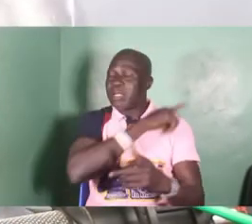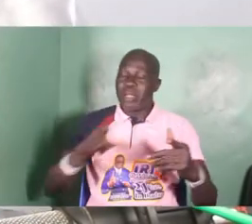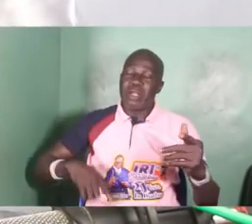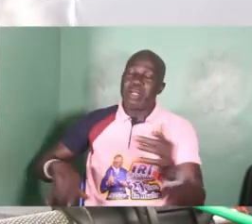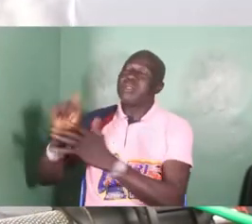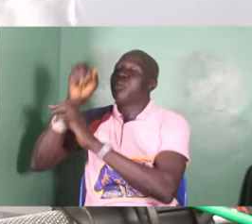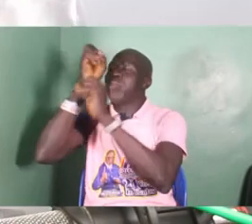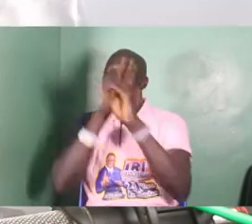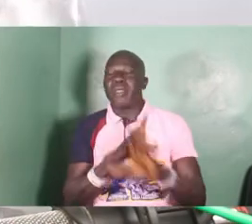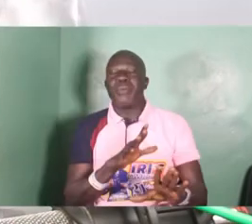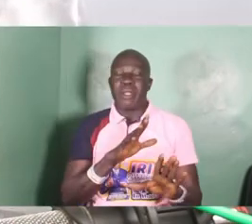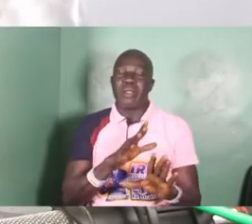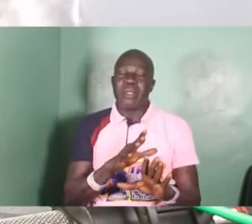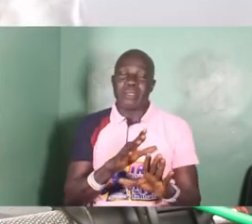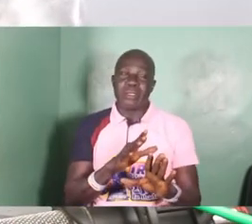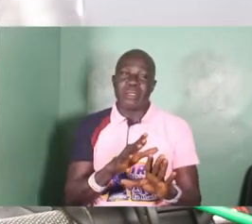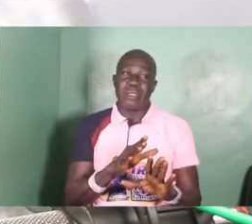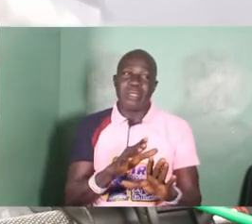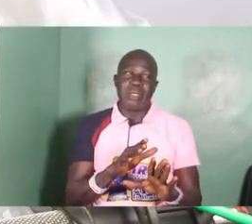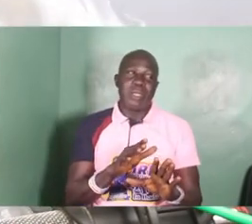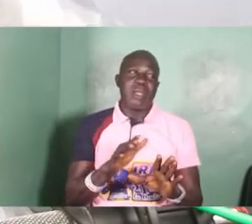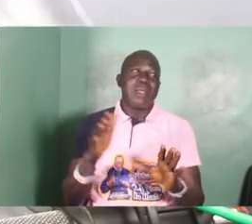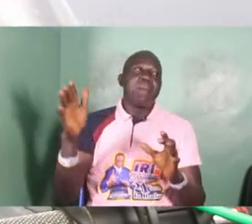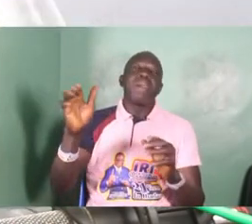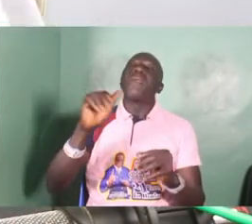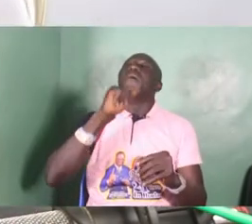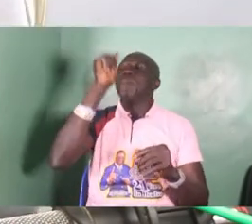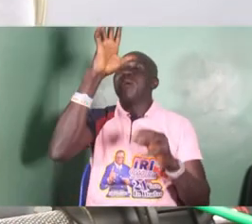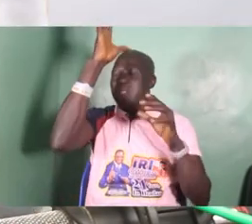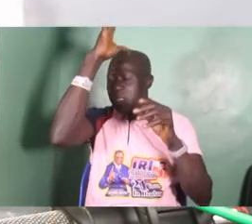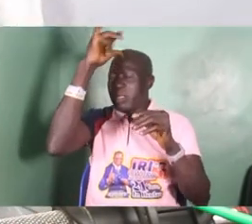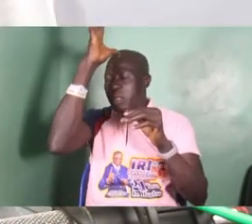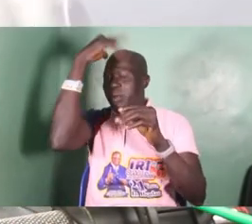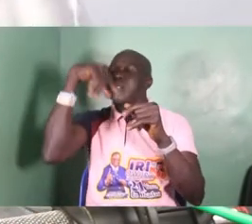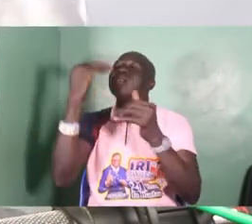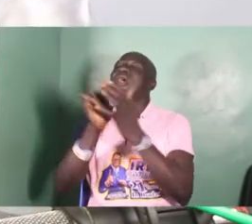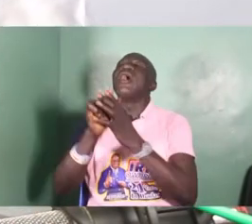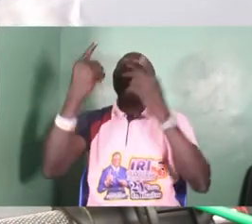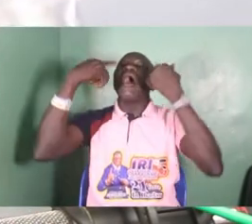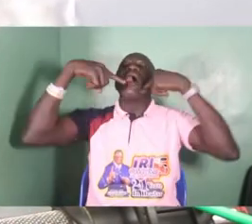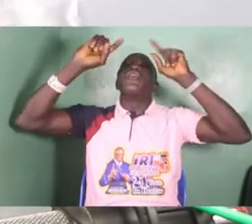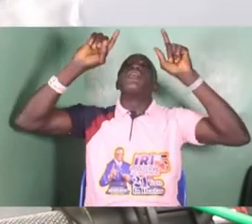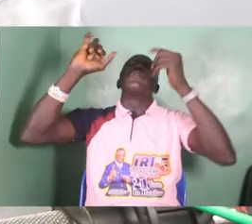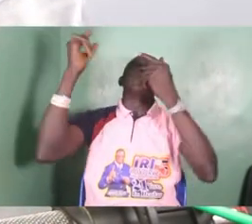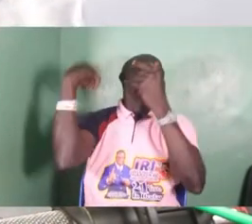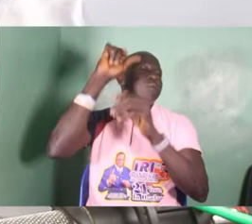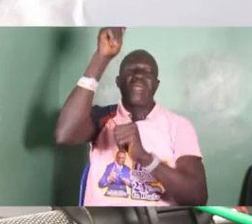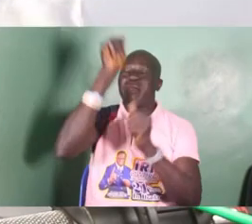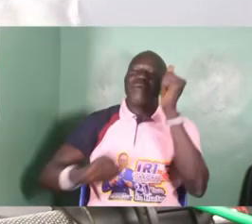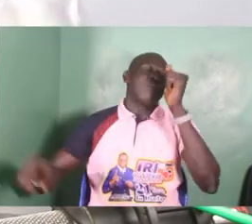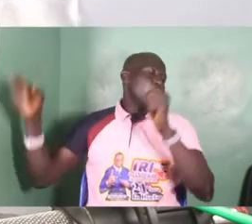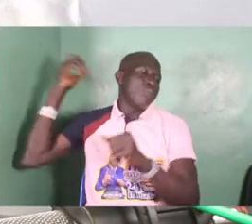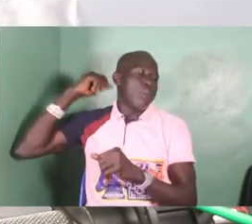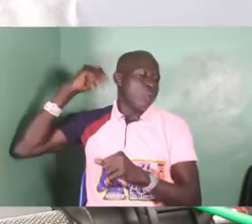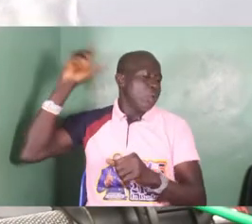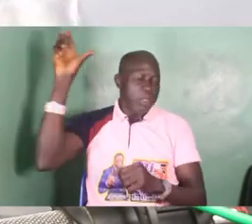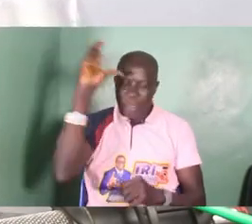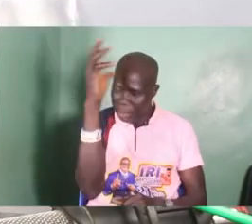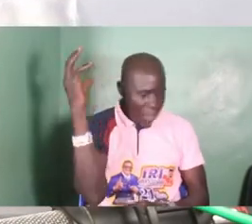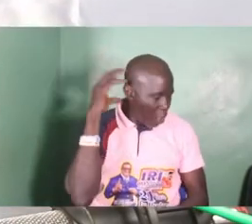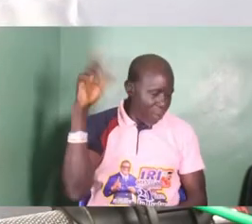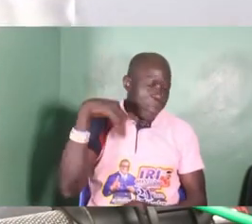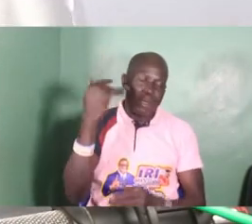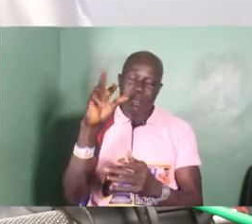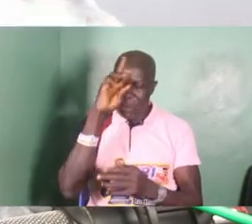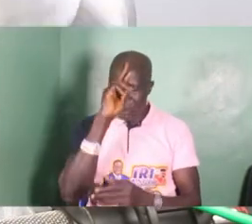month that the Lord has declared as the month of blessing. Bàbá ní kò kéde. The Father said, I am not to the heads of people. Ẹgbọ́n mi sá. Yé mi